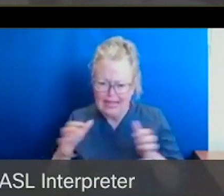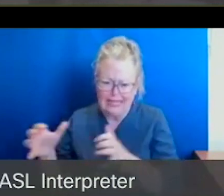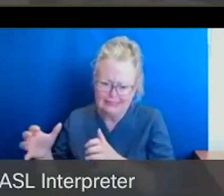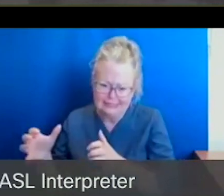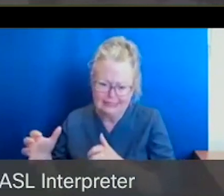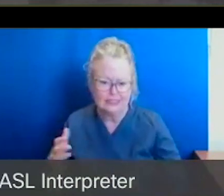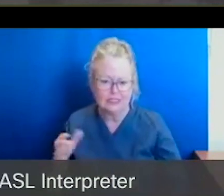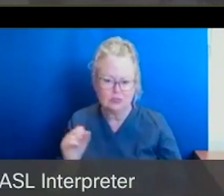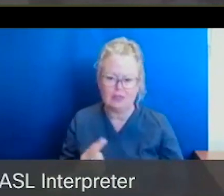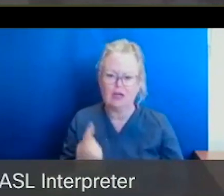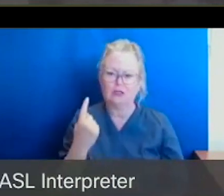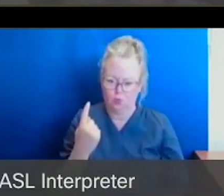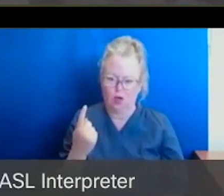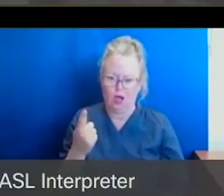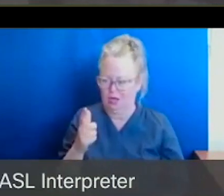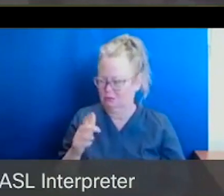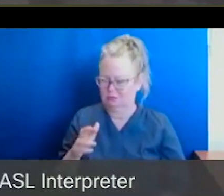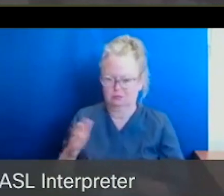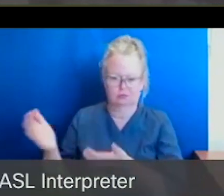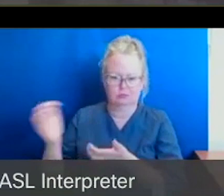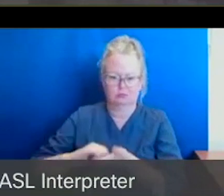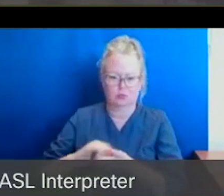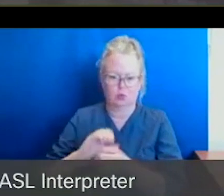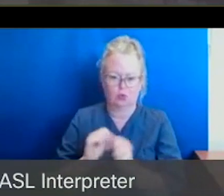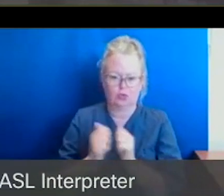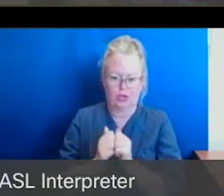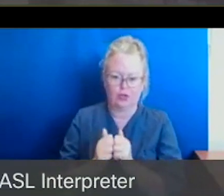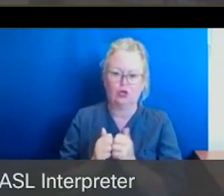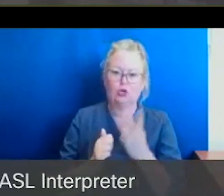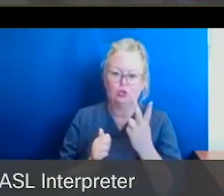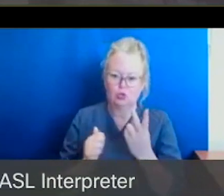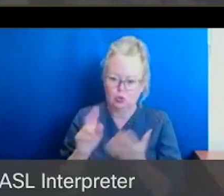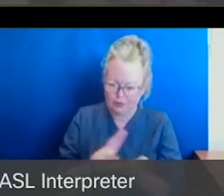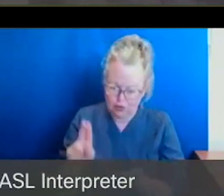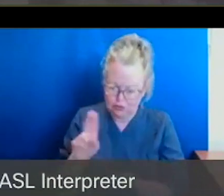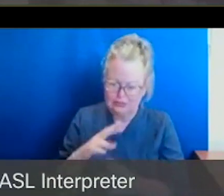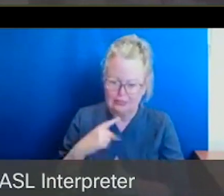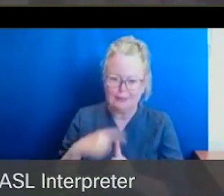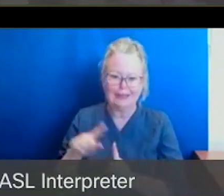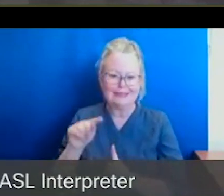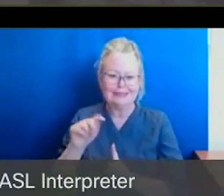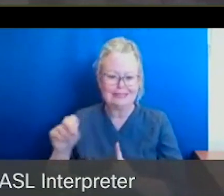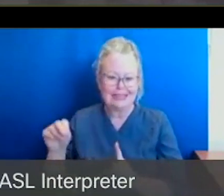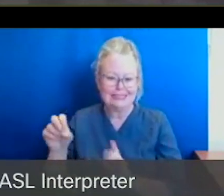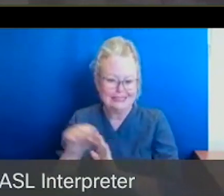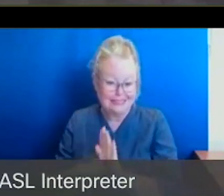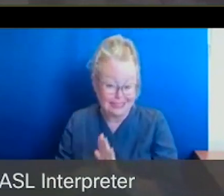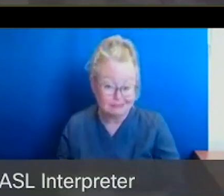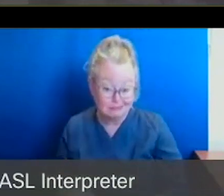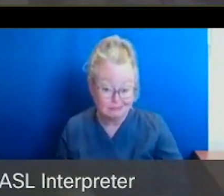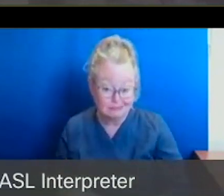one example of a collaboration with the state. Another collaboration was with